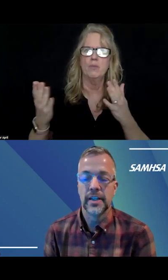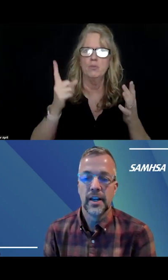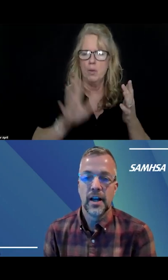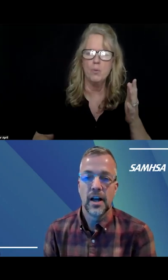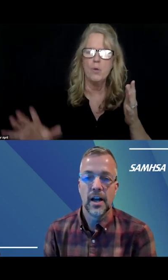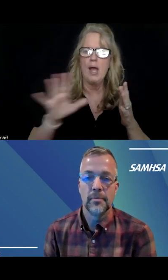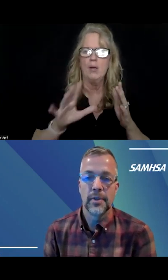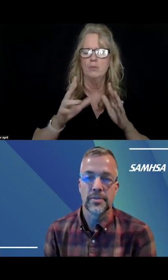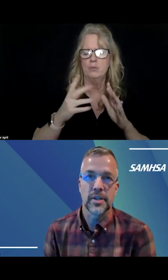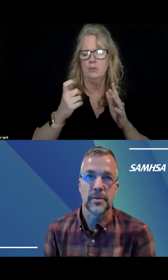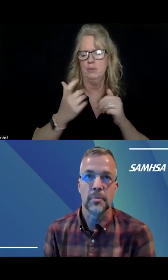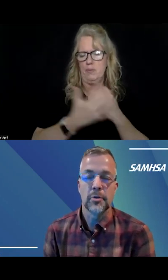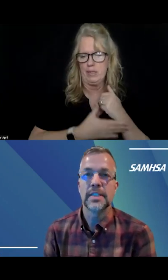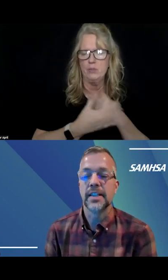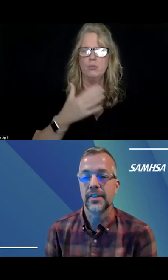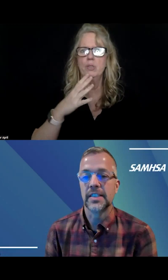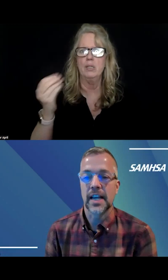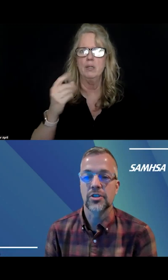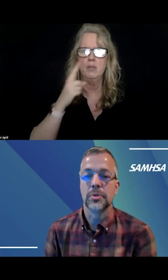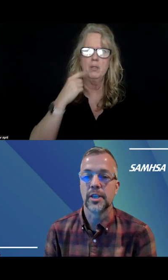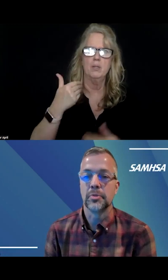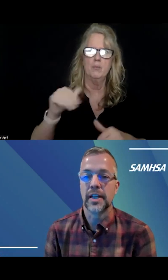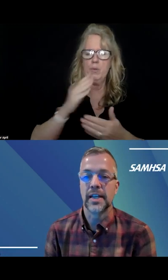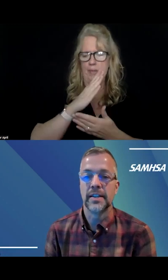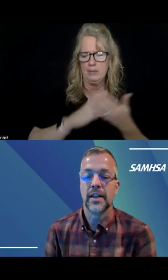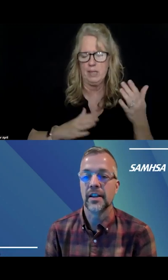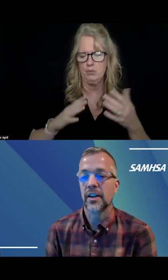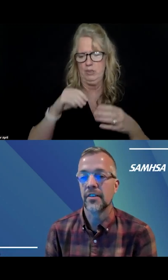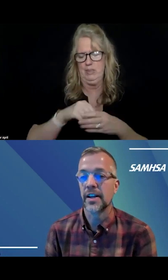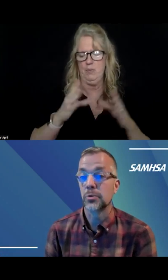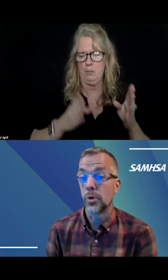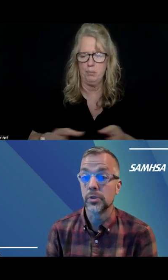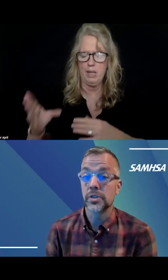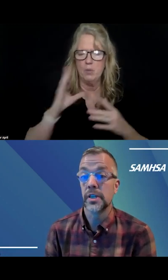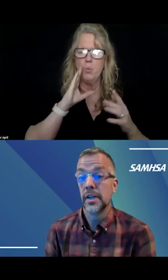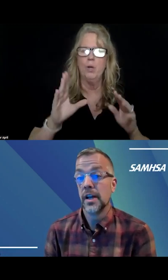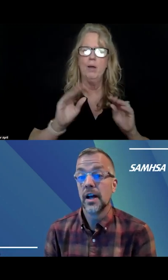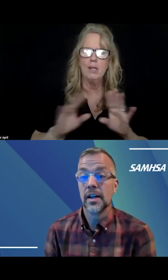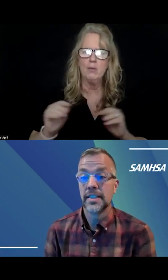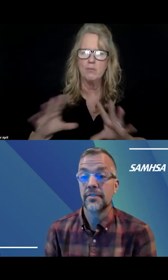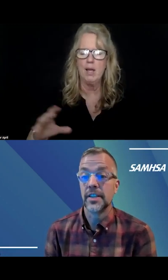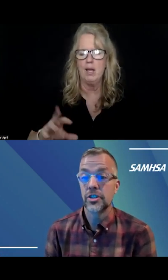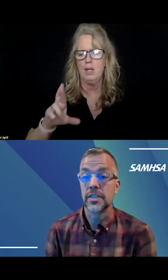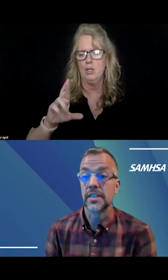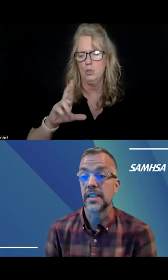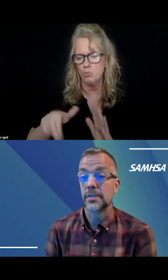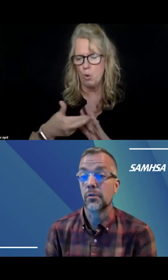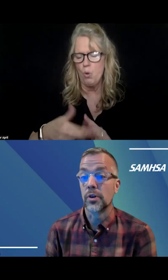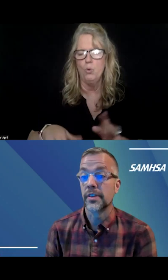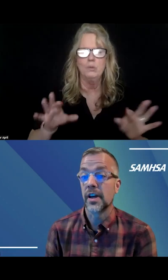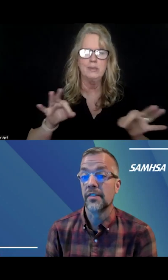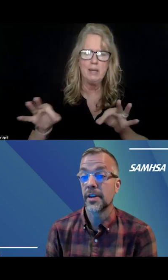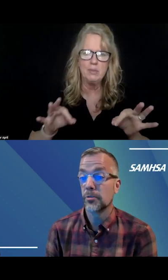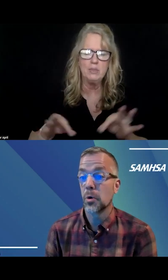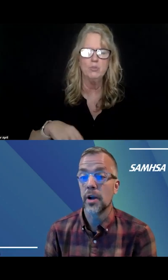country. There's a pretty significant section within the plan that clarifies roles, definitions, and sets